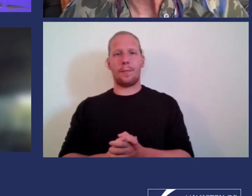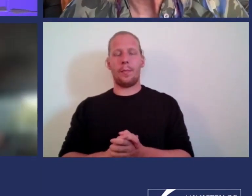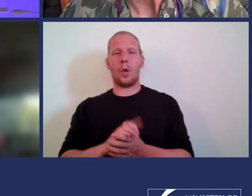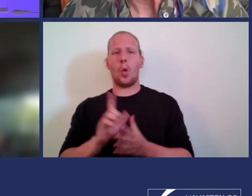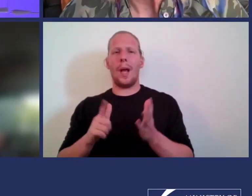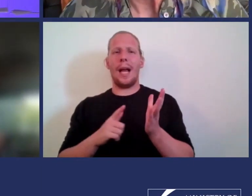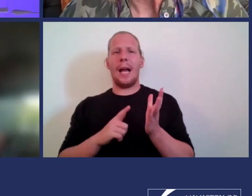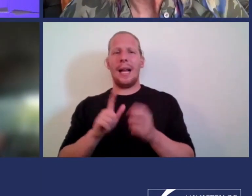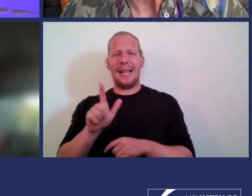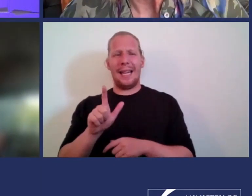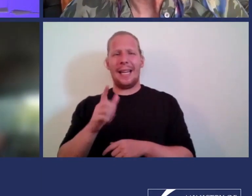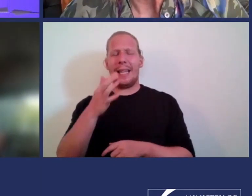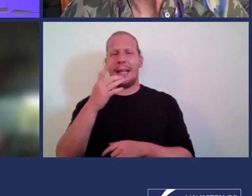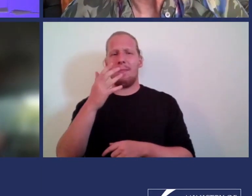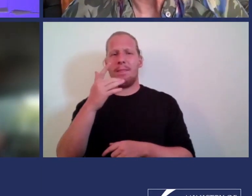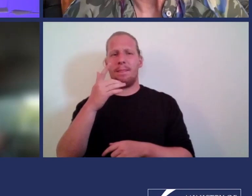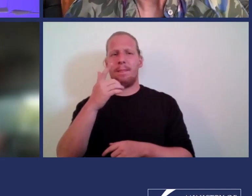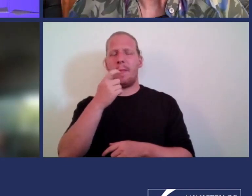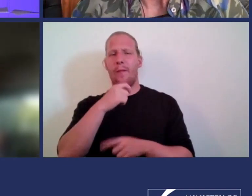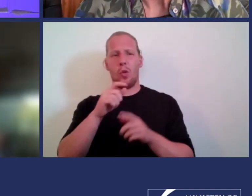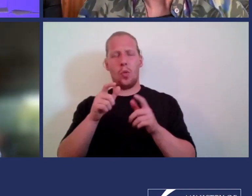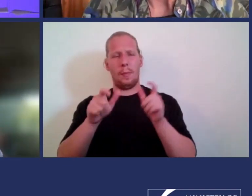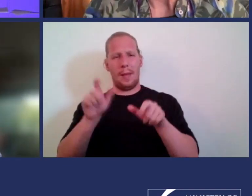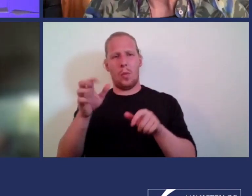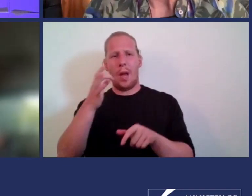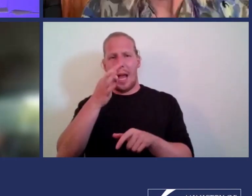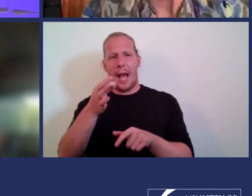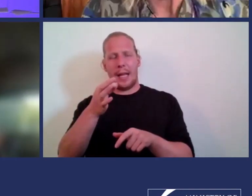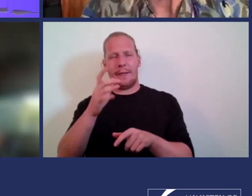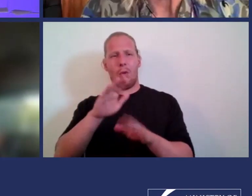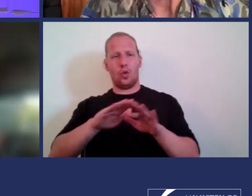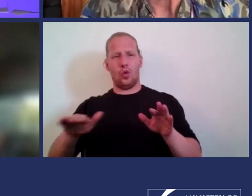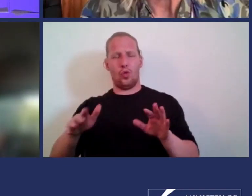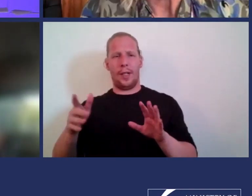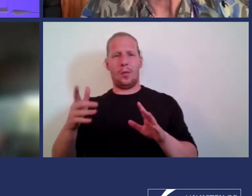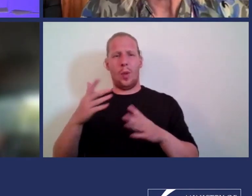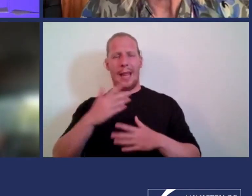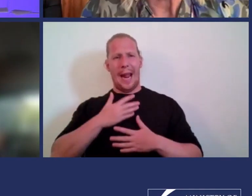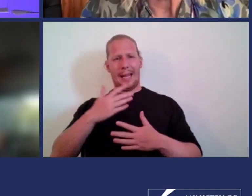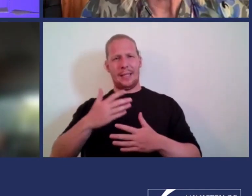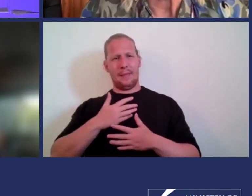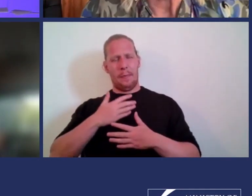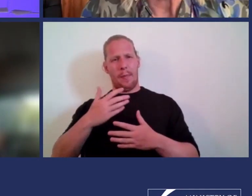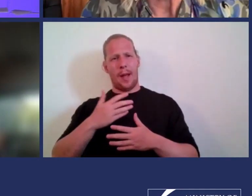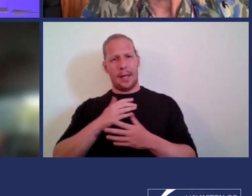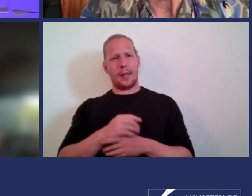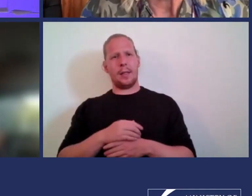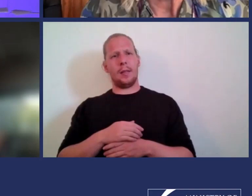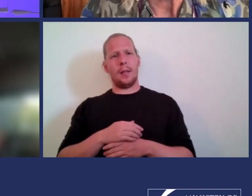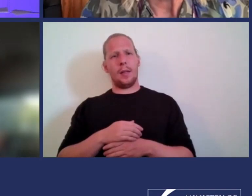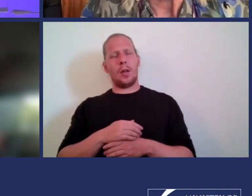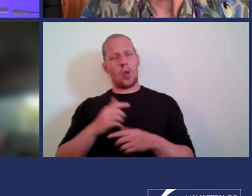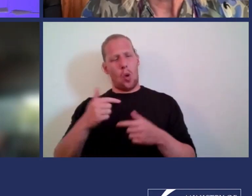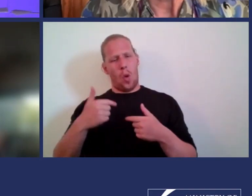about children with asthma. I also have a child who had asthma earlier, and the paediatric nurse who jabbed